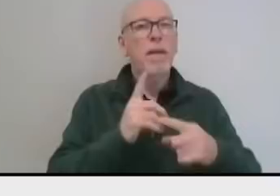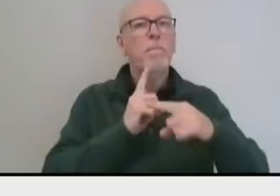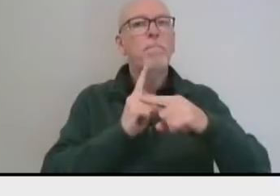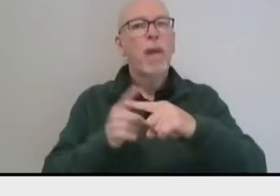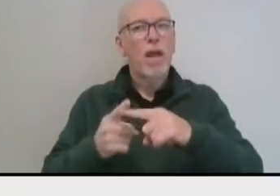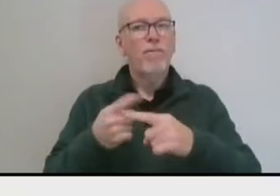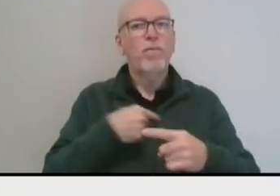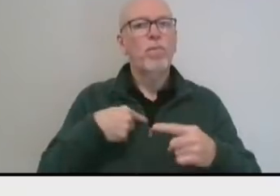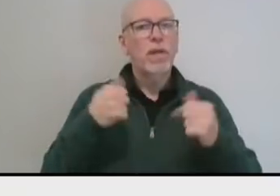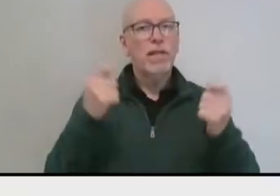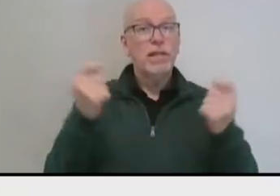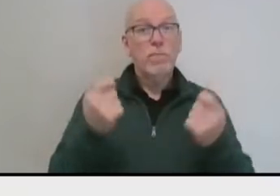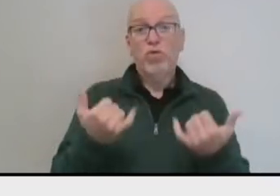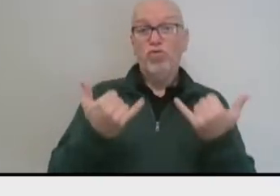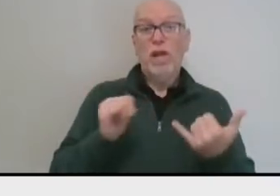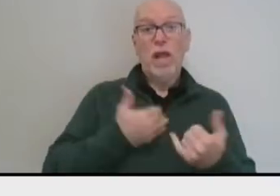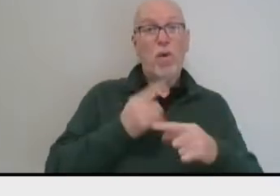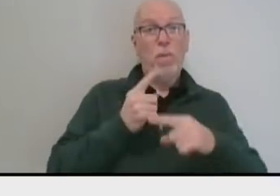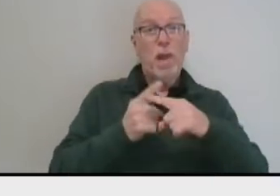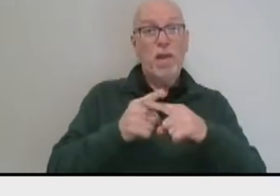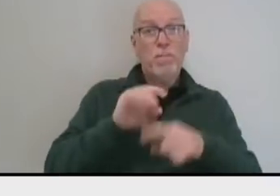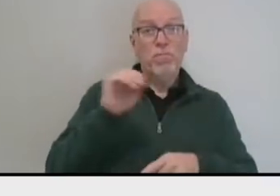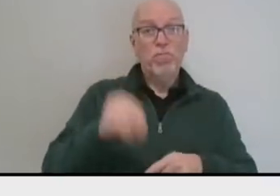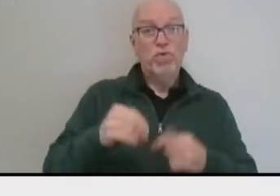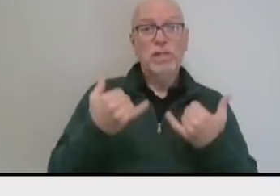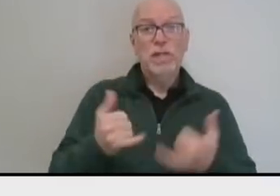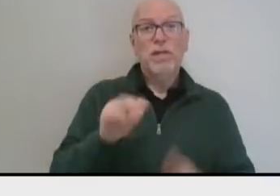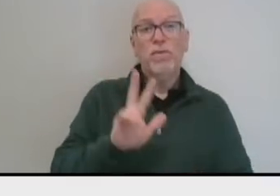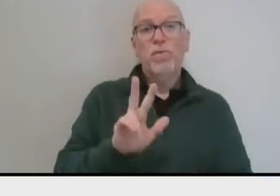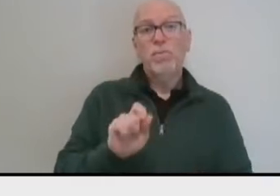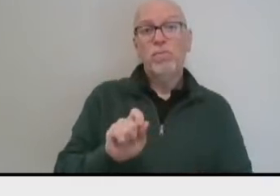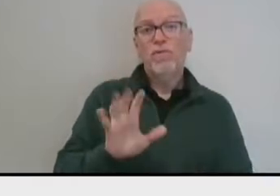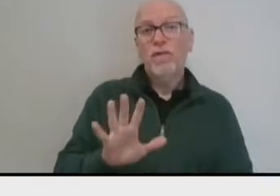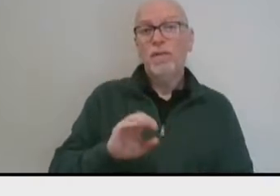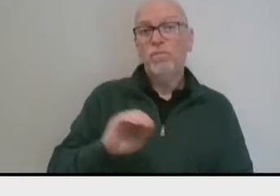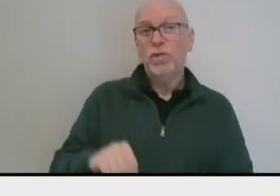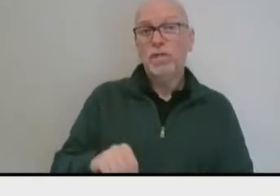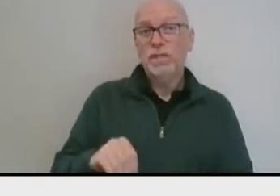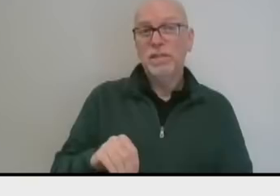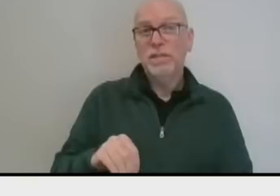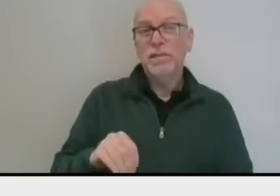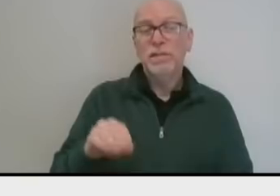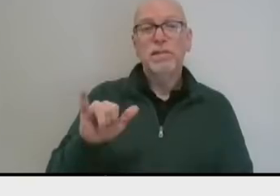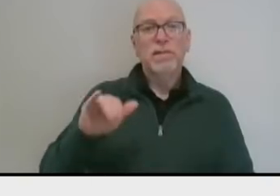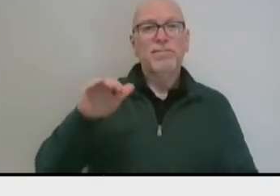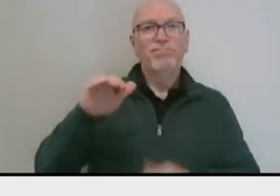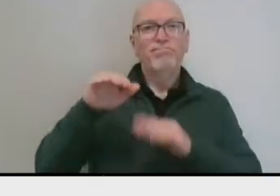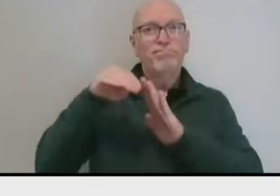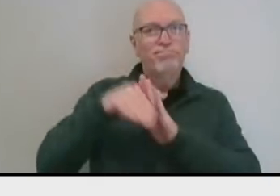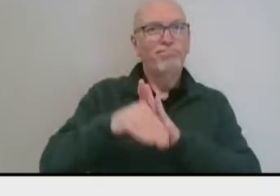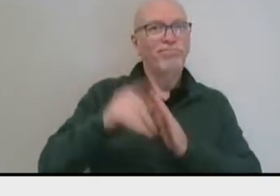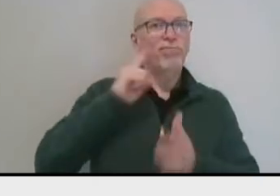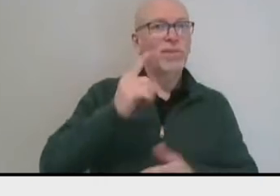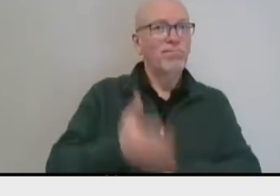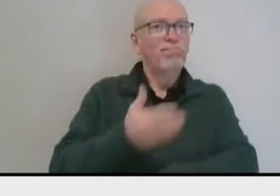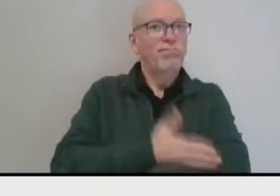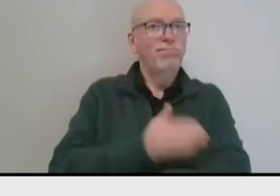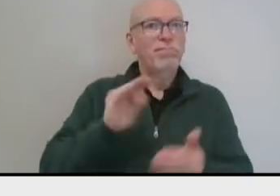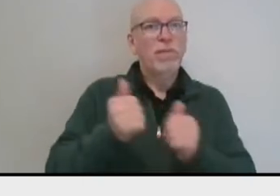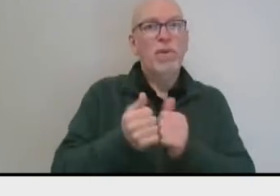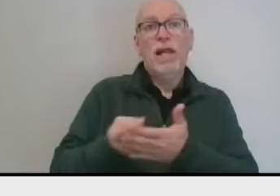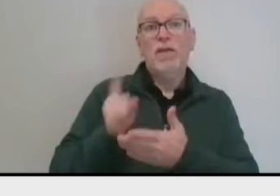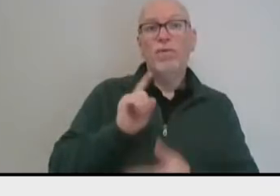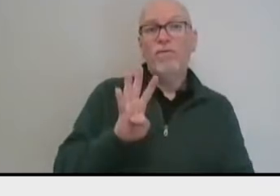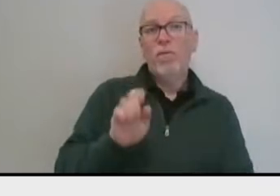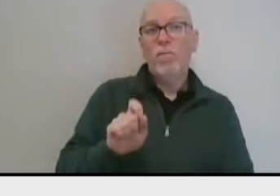celebrate. Today, our positivity rate stands at 3.5%, which is down once again from last week's rate of